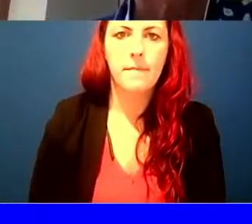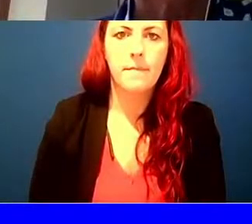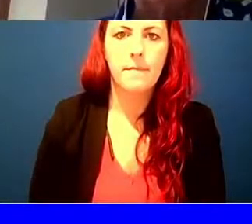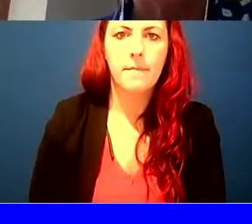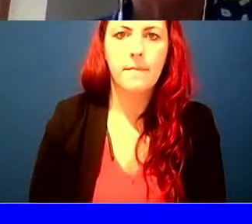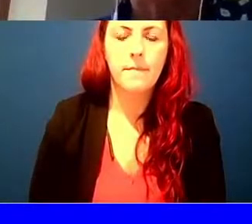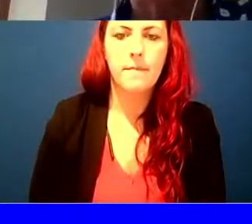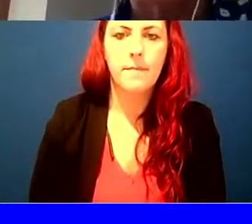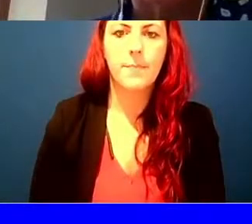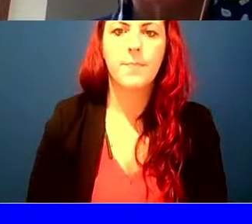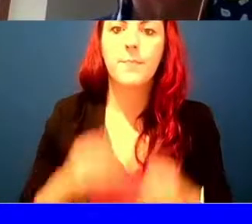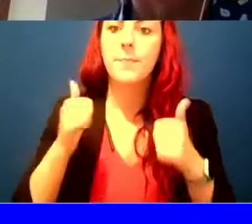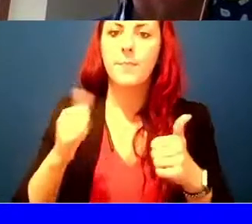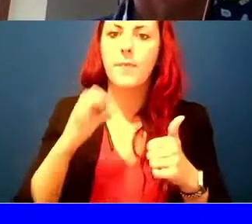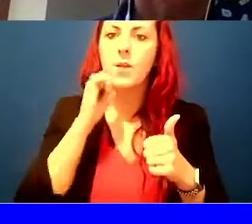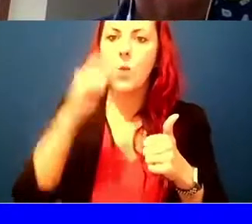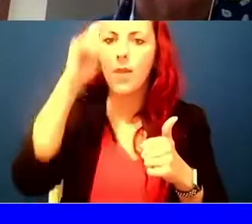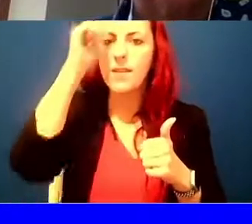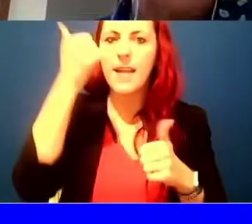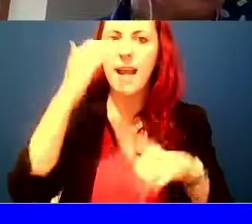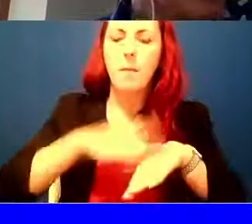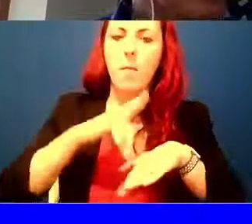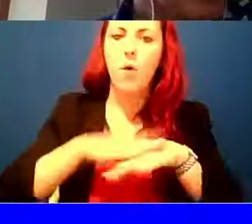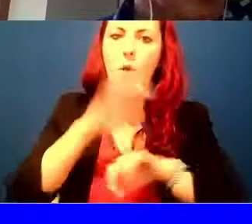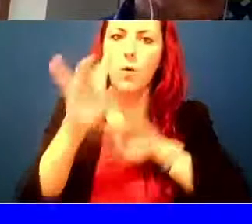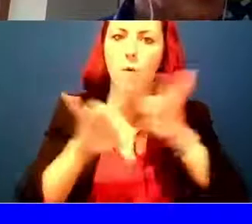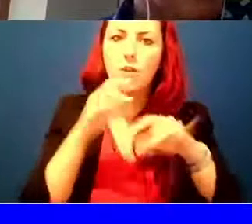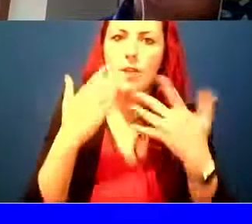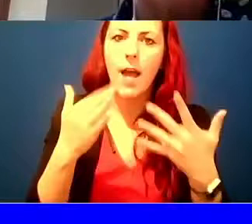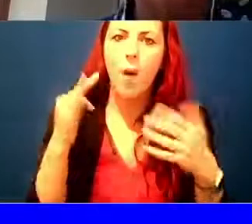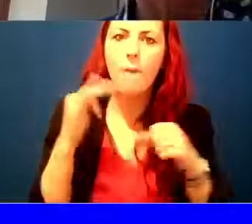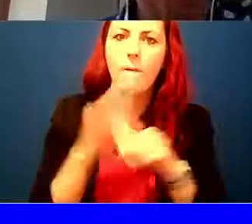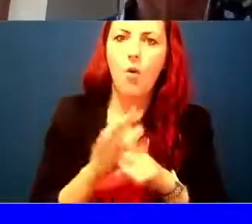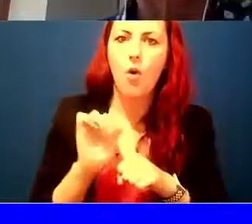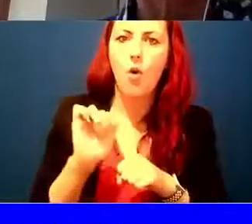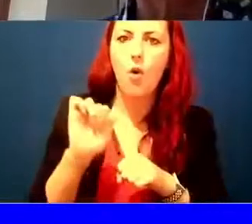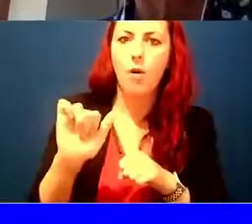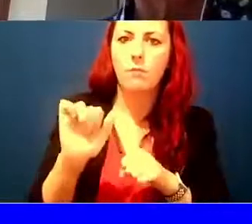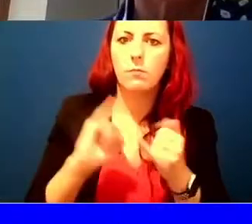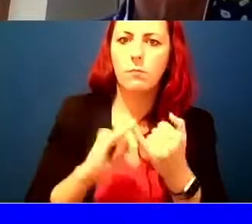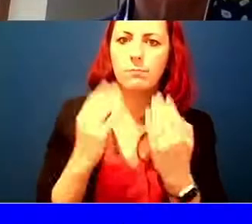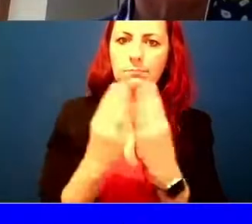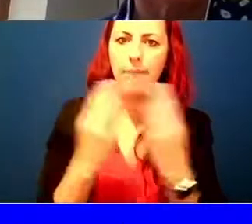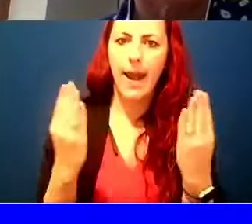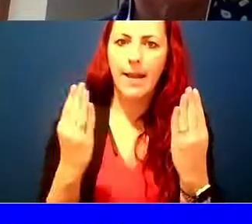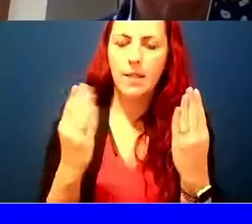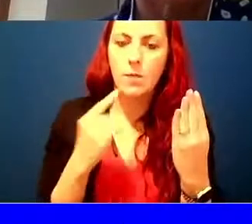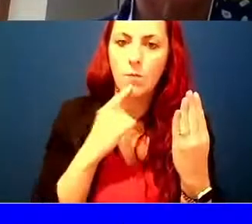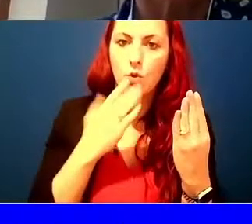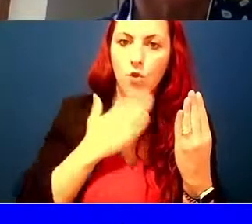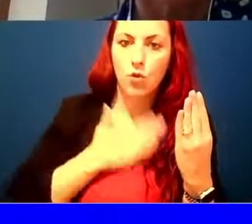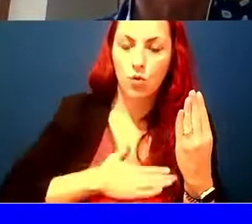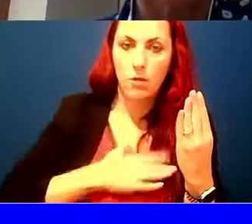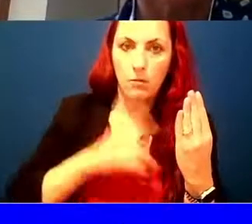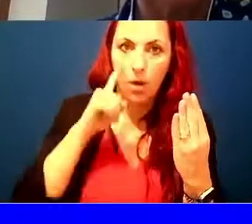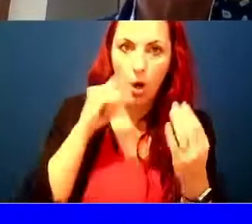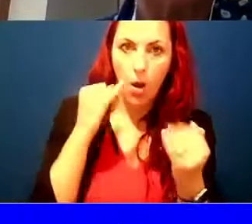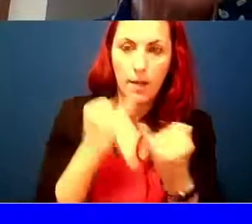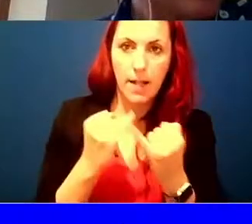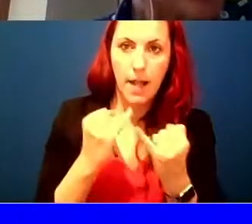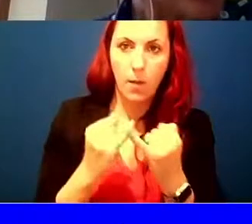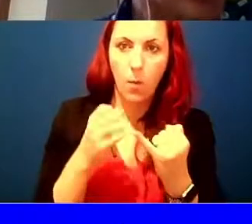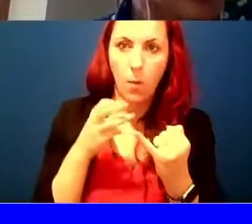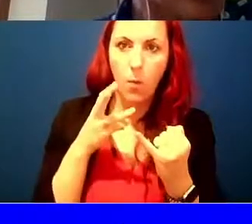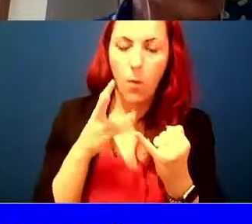more questions for our panelists. So it just remains, I think, for